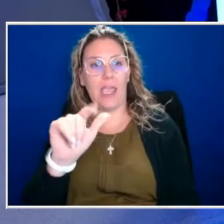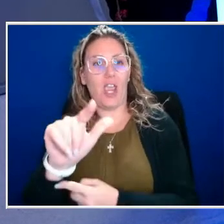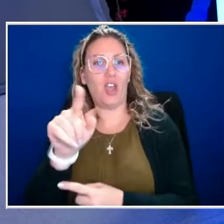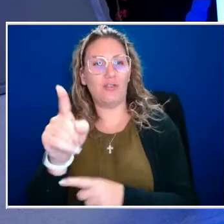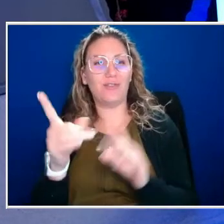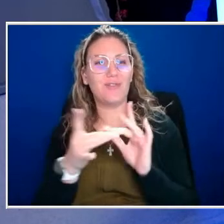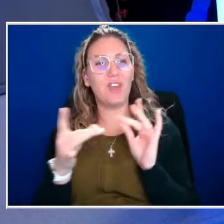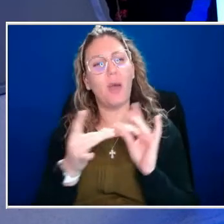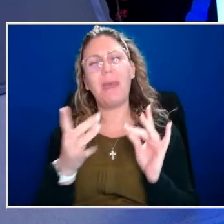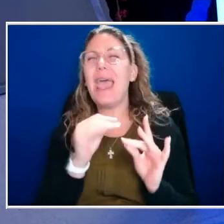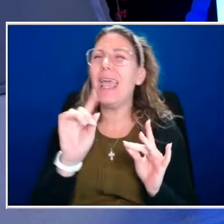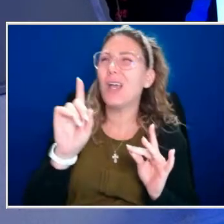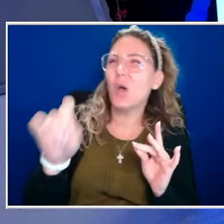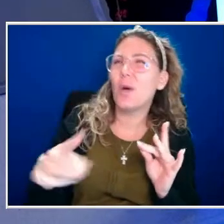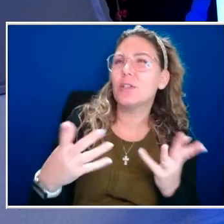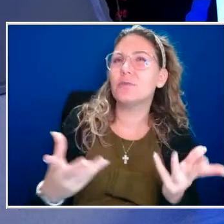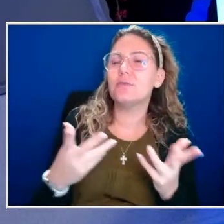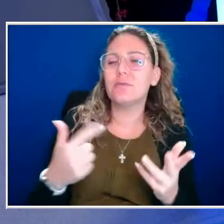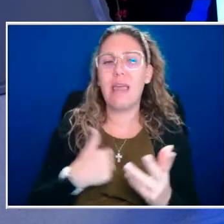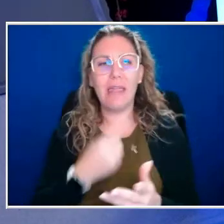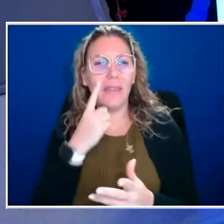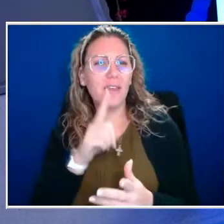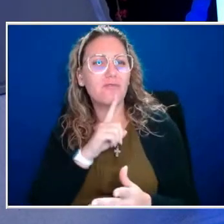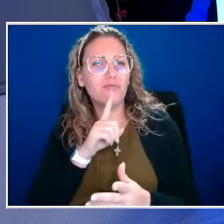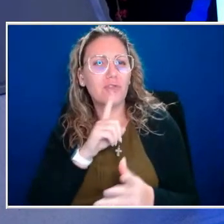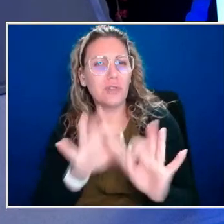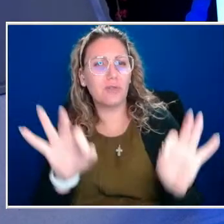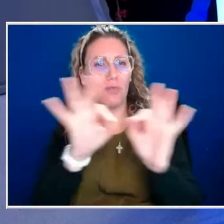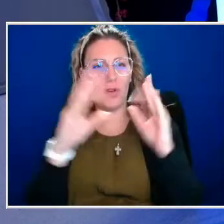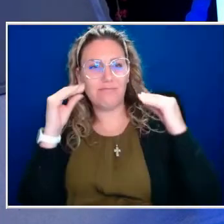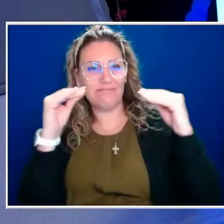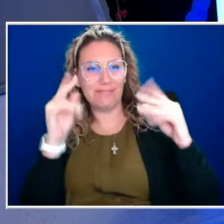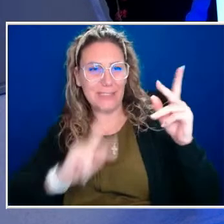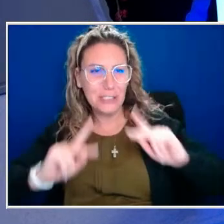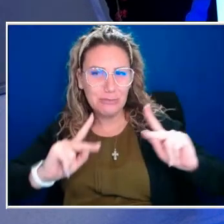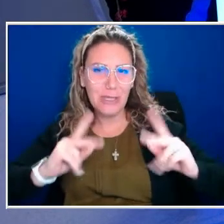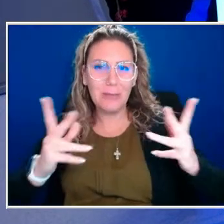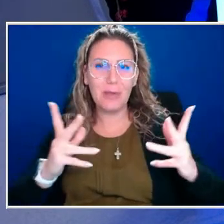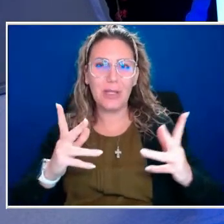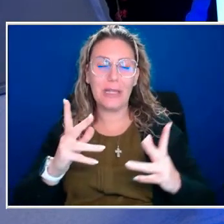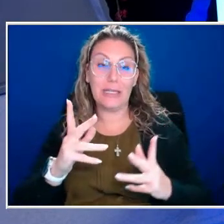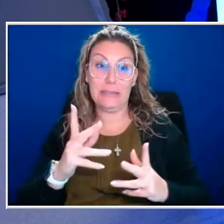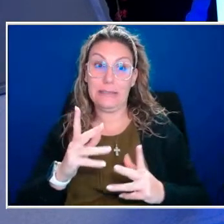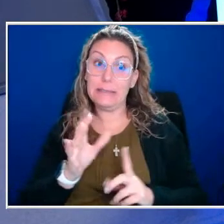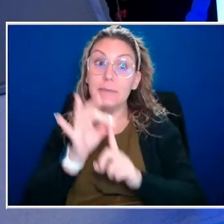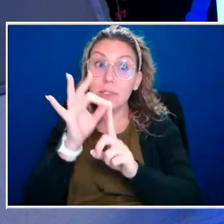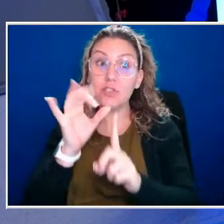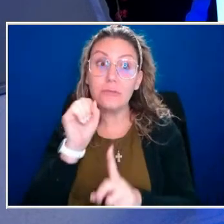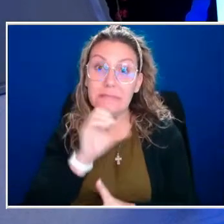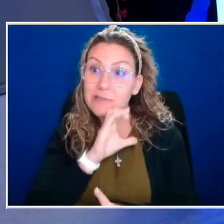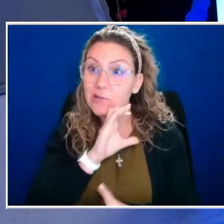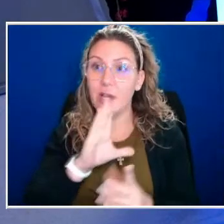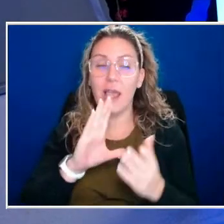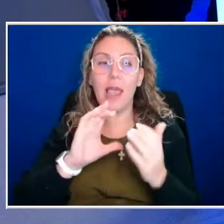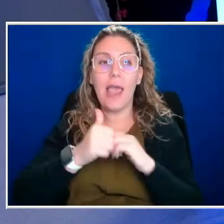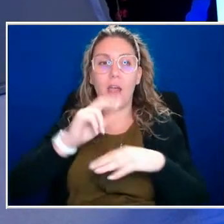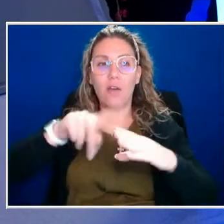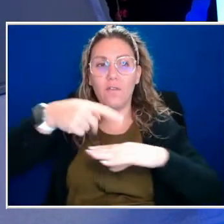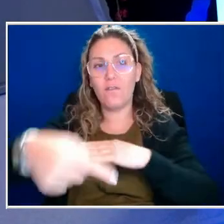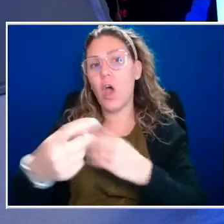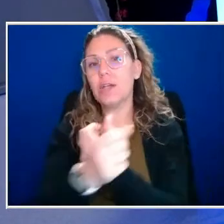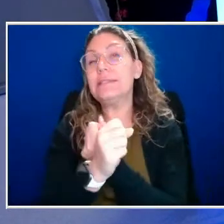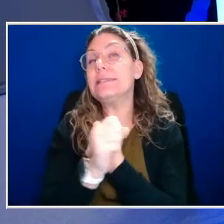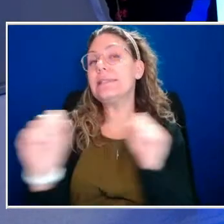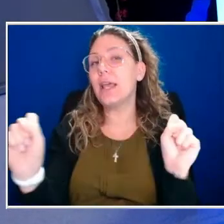here. I guess she says, I think it's really important to teach people, maybe especially seniors, how to fall safely. Let's talk about